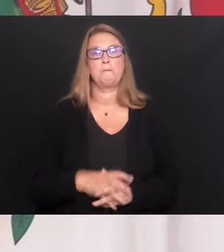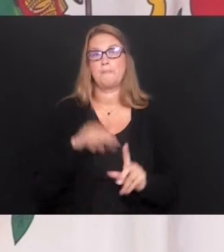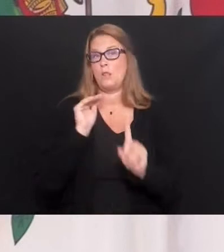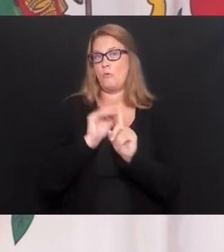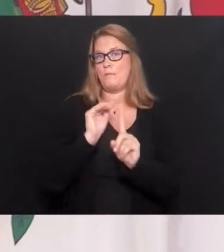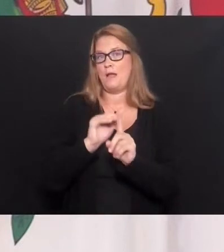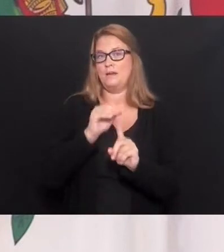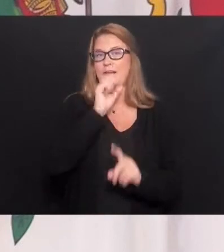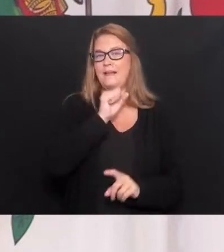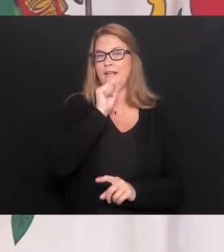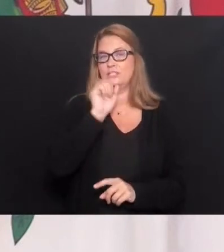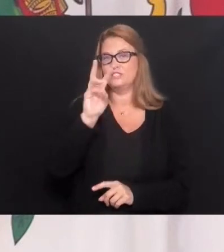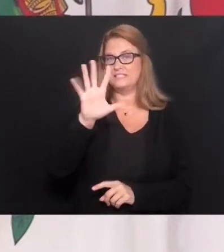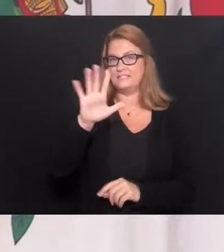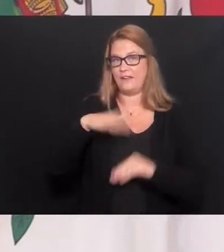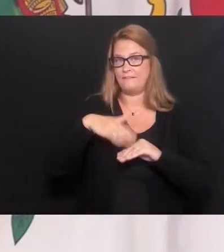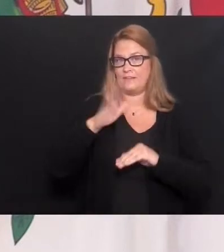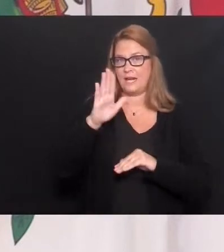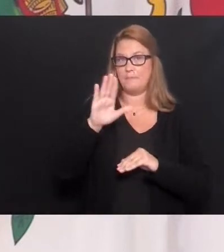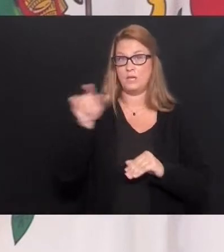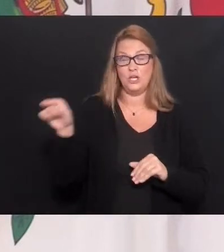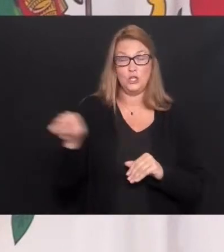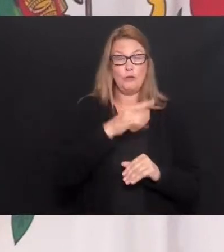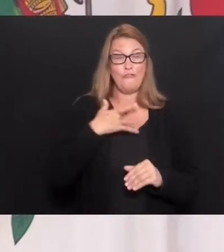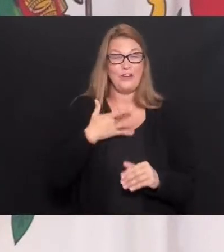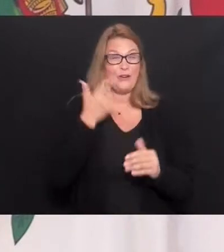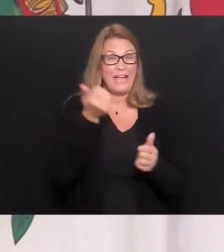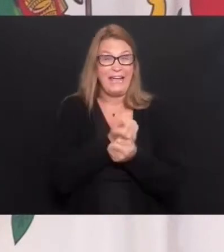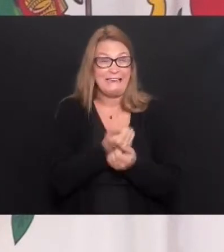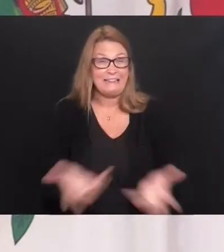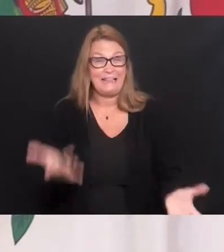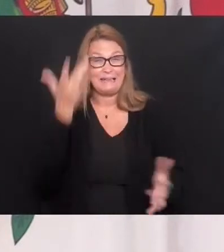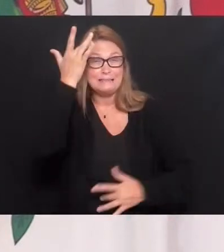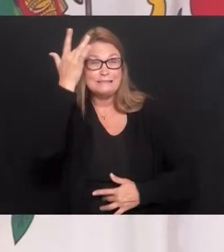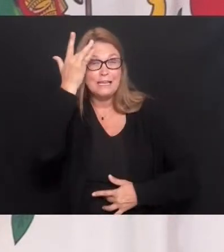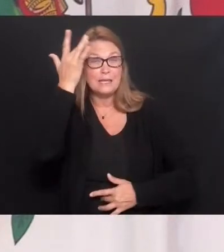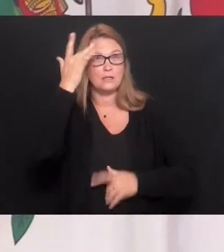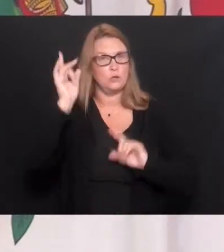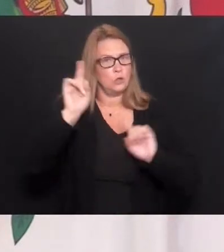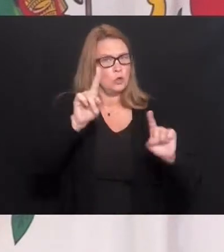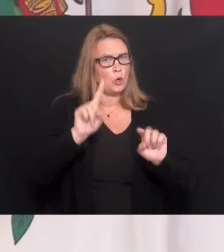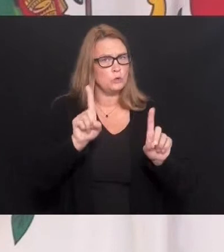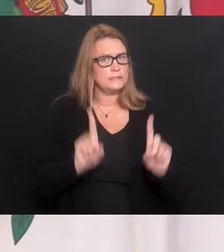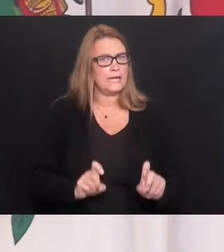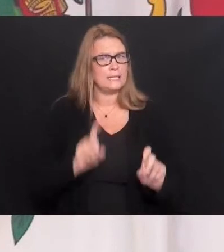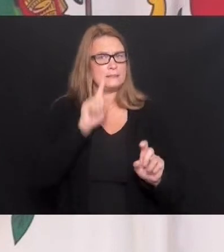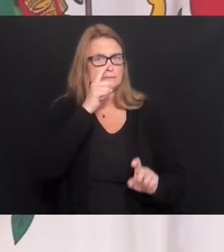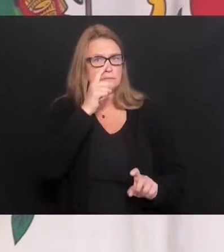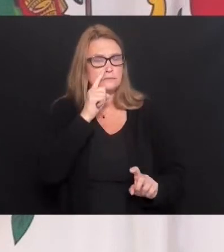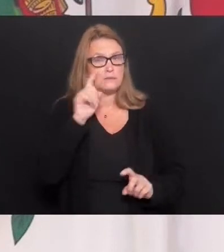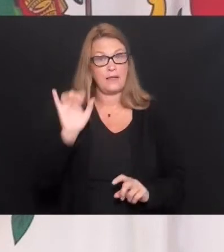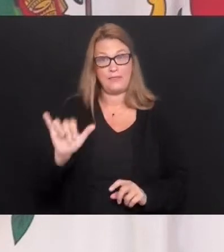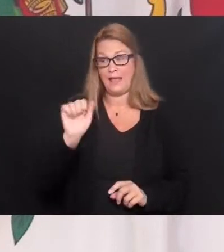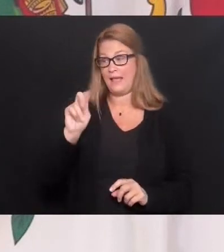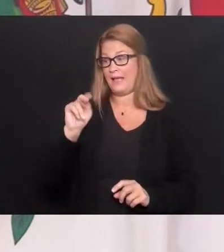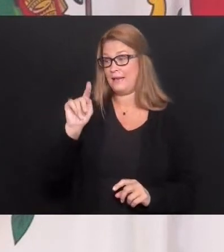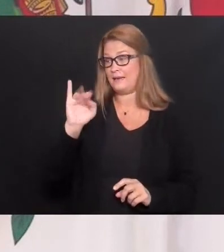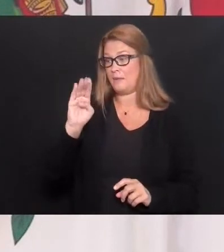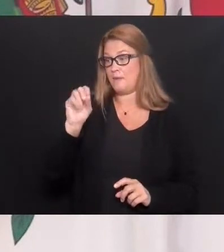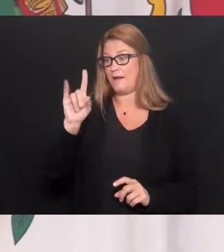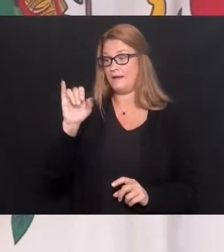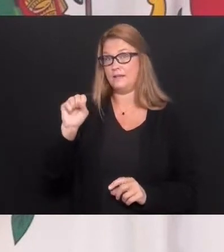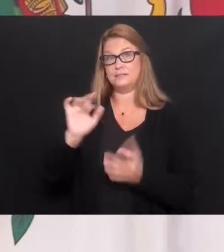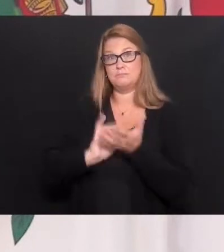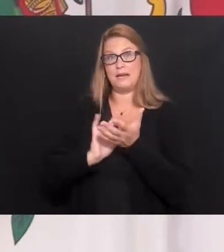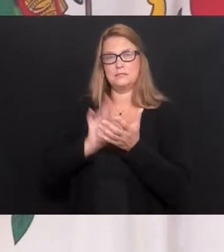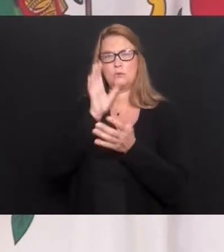Reminders, 65 and older. You get any symptom whatsoever, go get a test. The antibodies will save your life. We've got